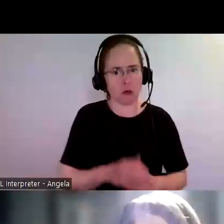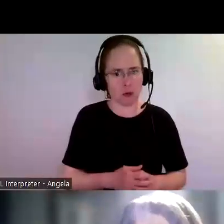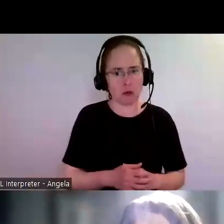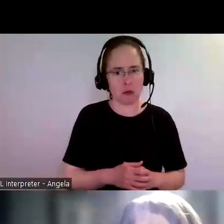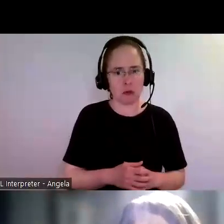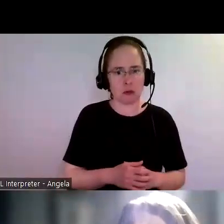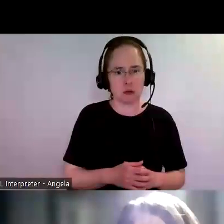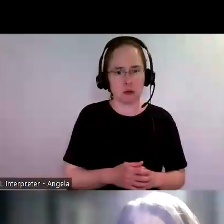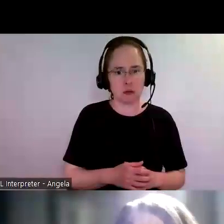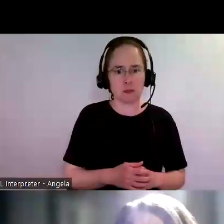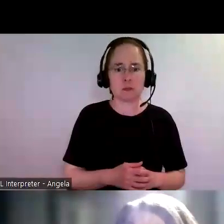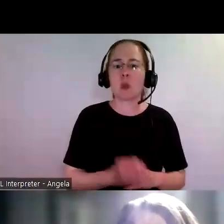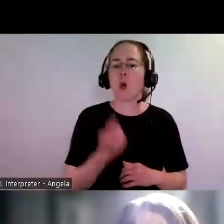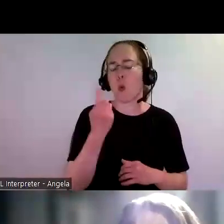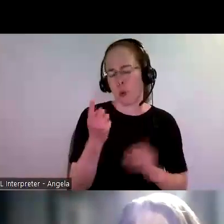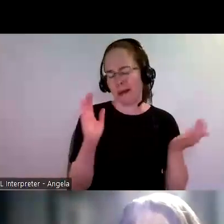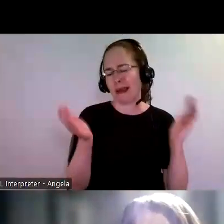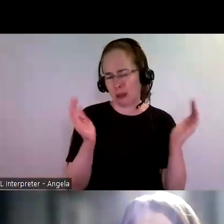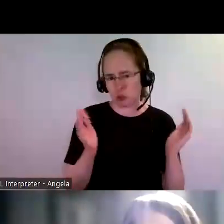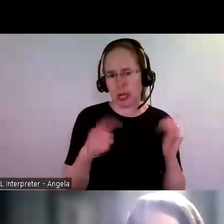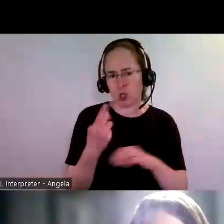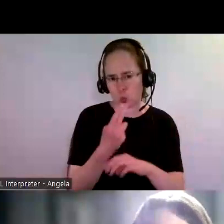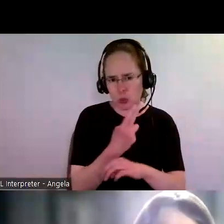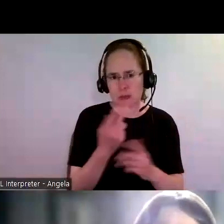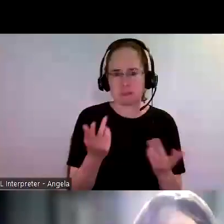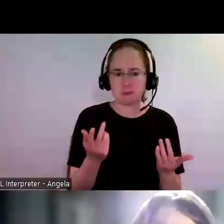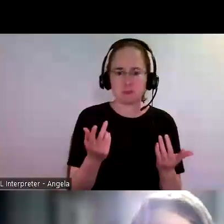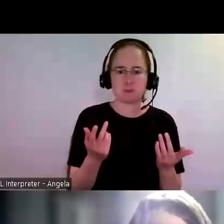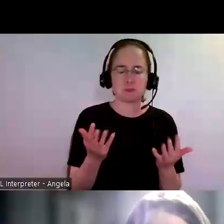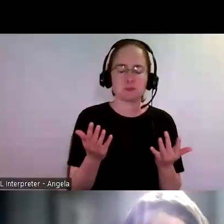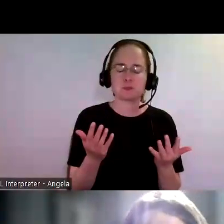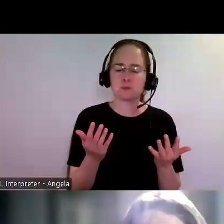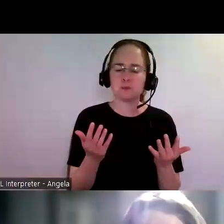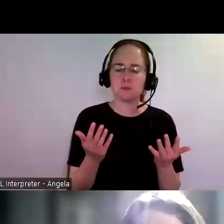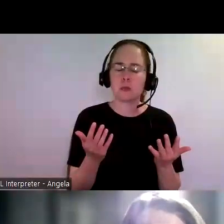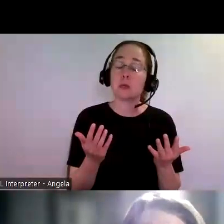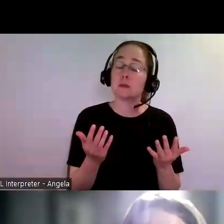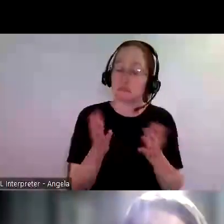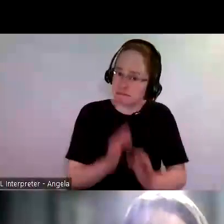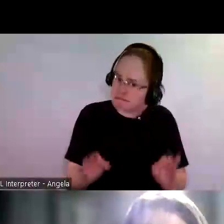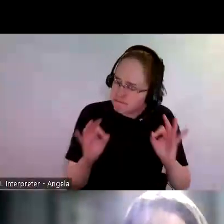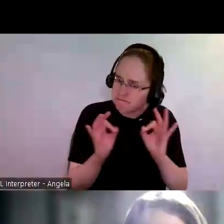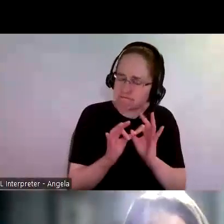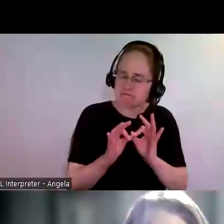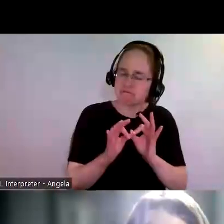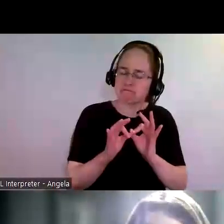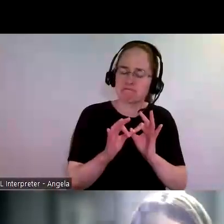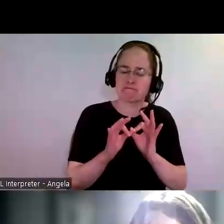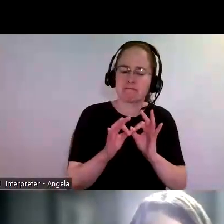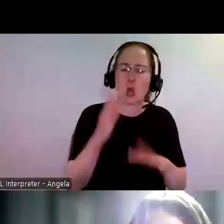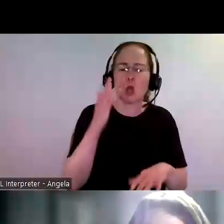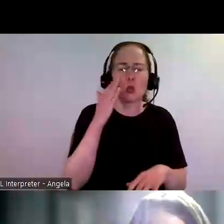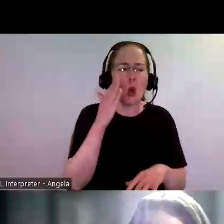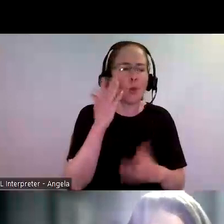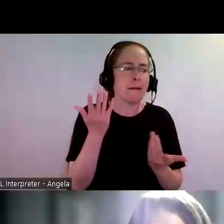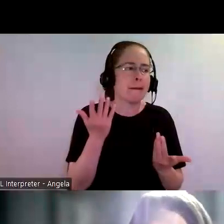of the analogies that I use is that we have to definitely, you know, that analogy of